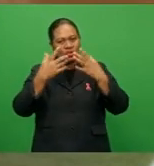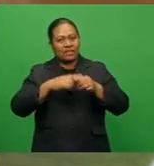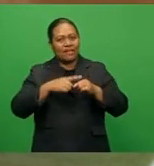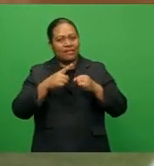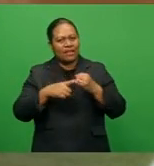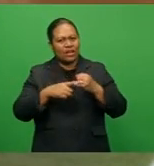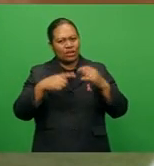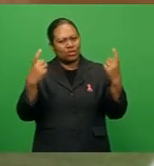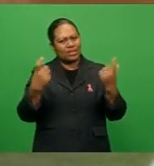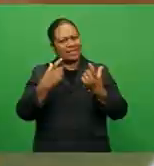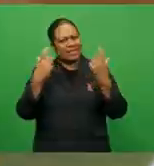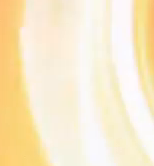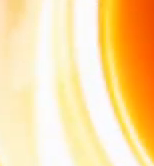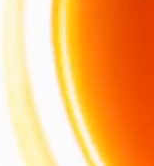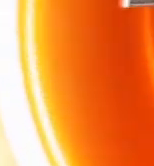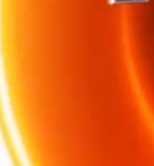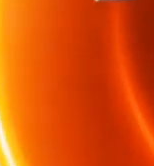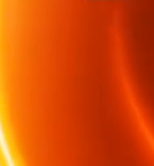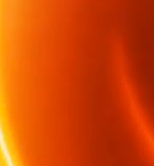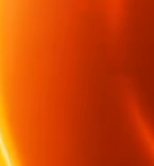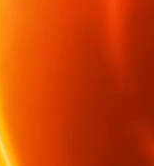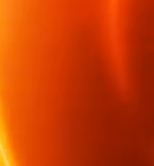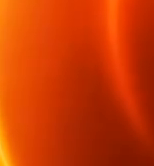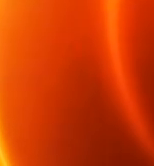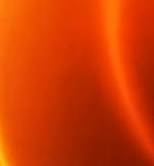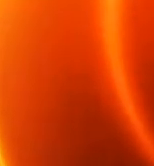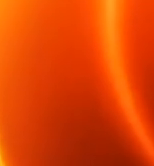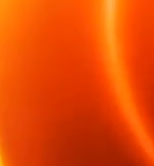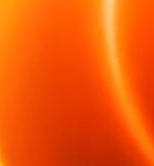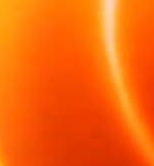of celebration that followed.